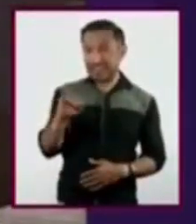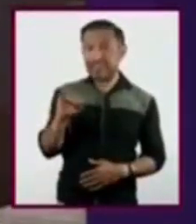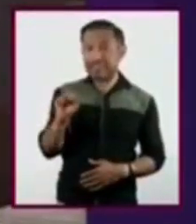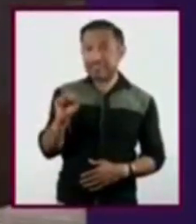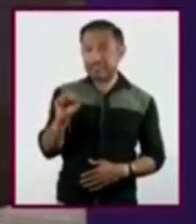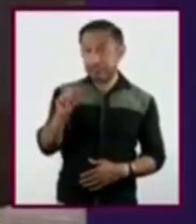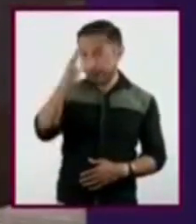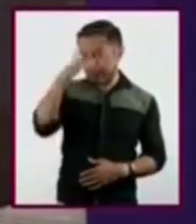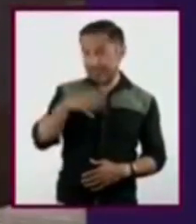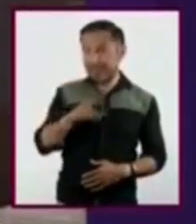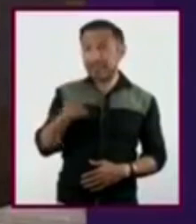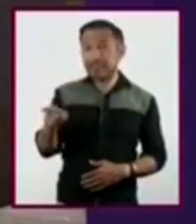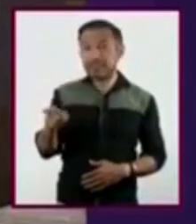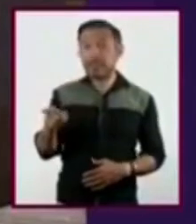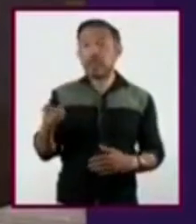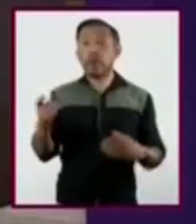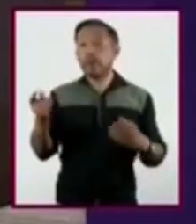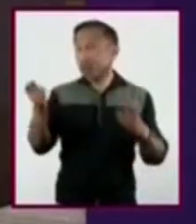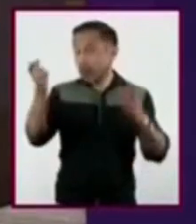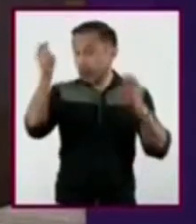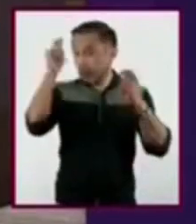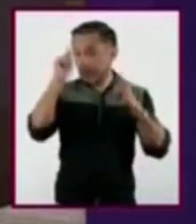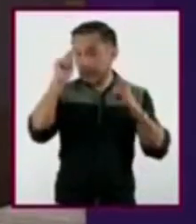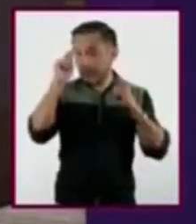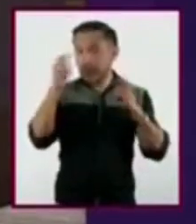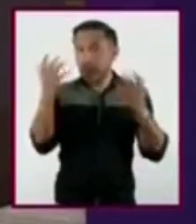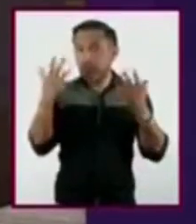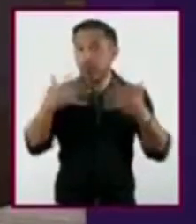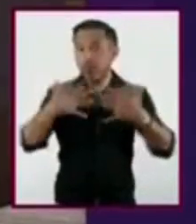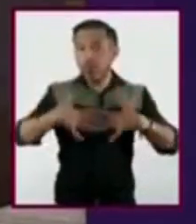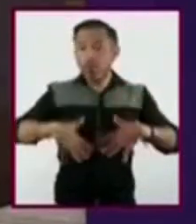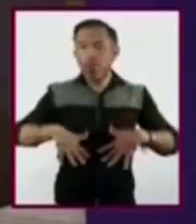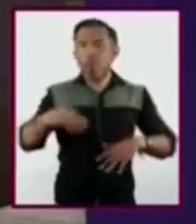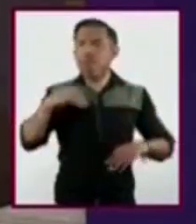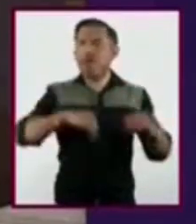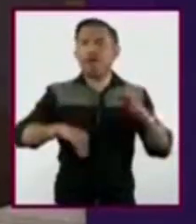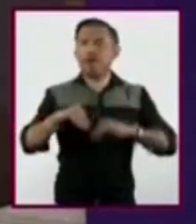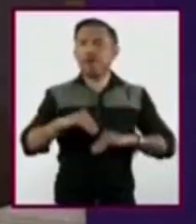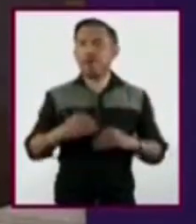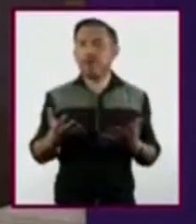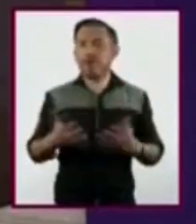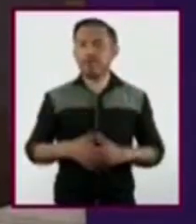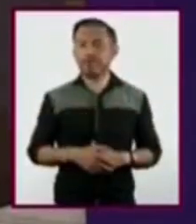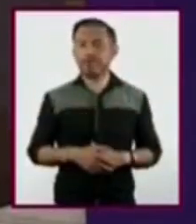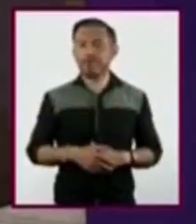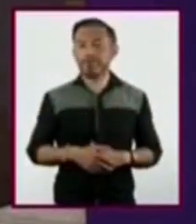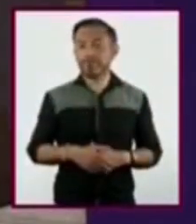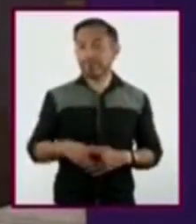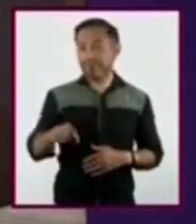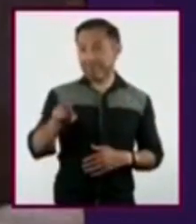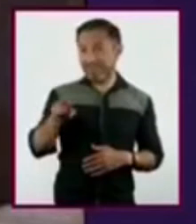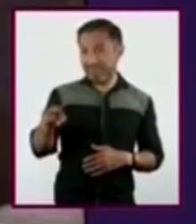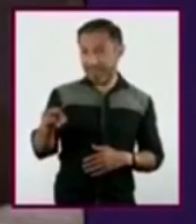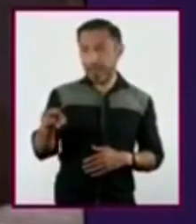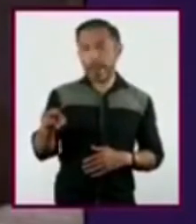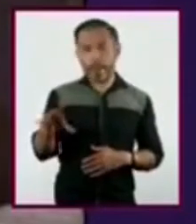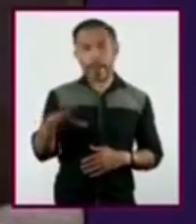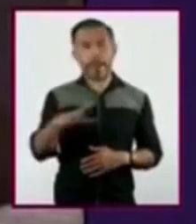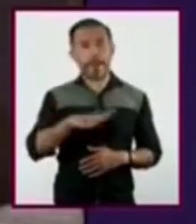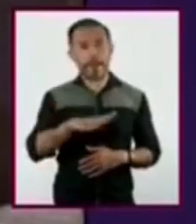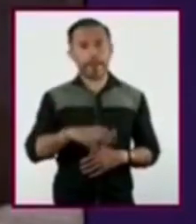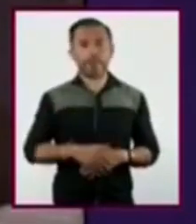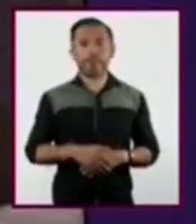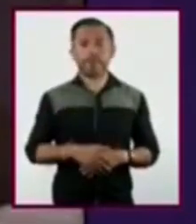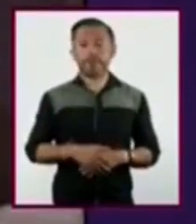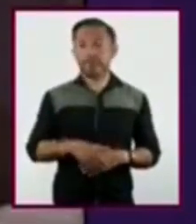He is wearing, he is wearing. Él lleva. He